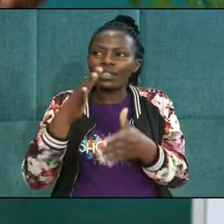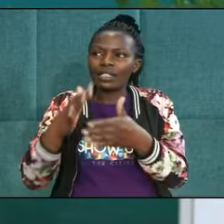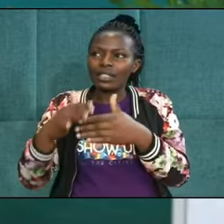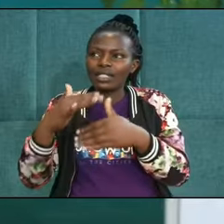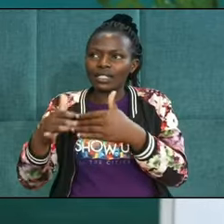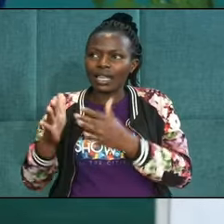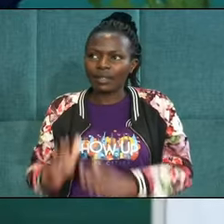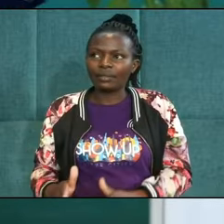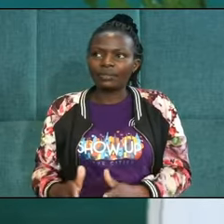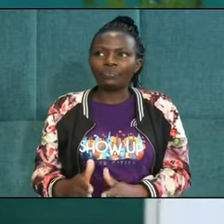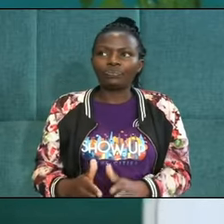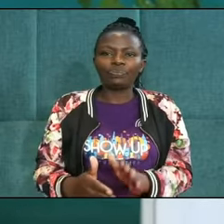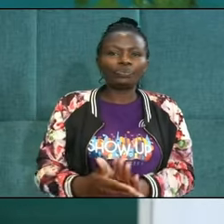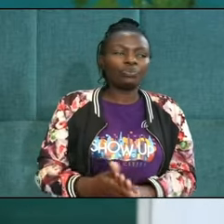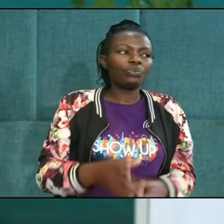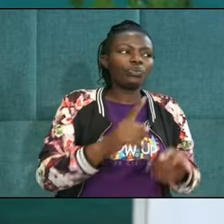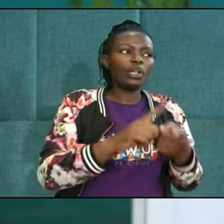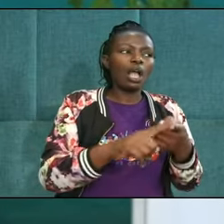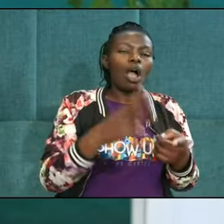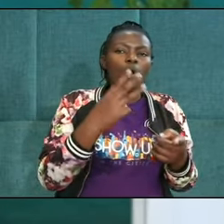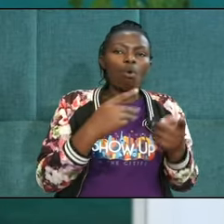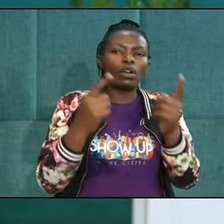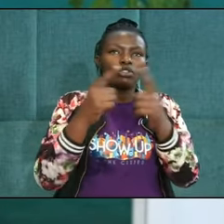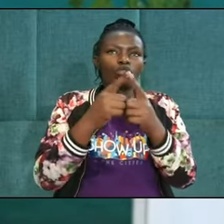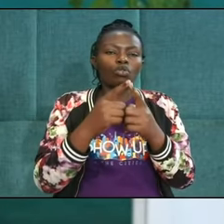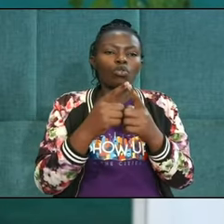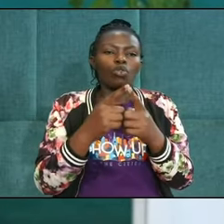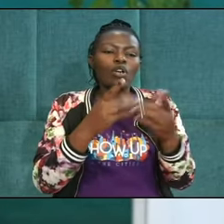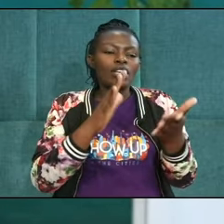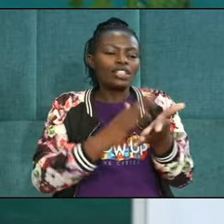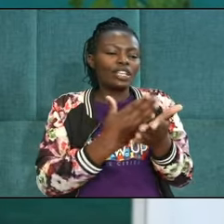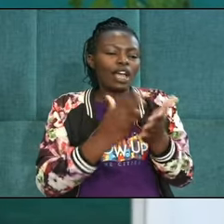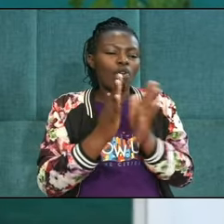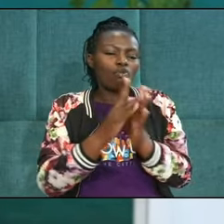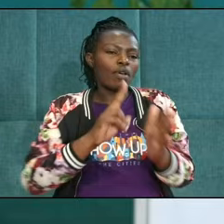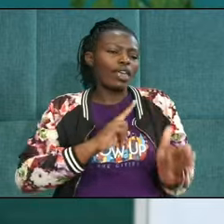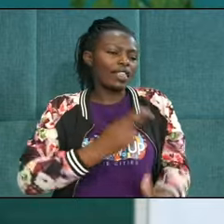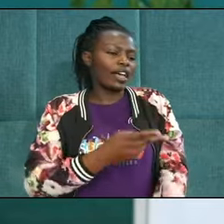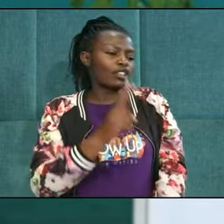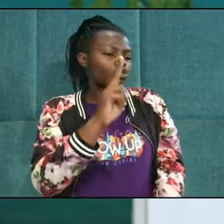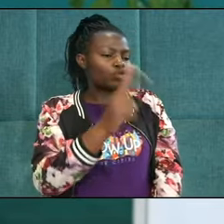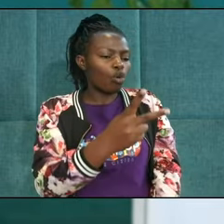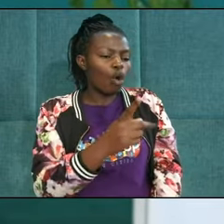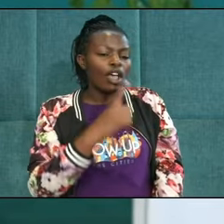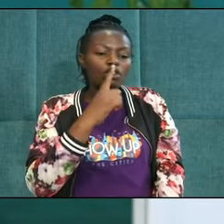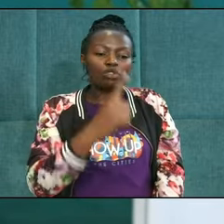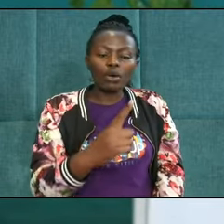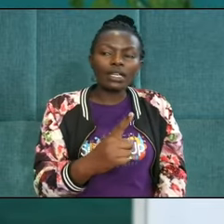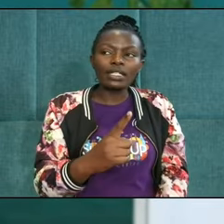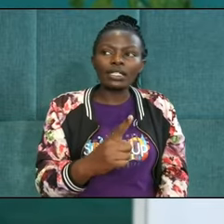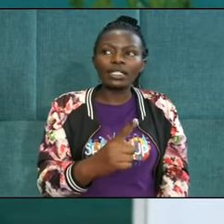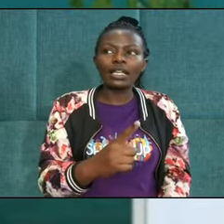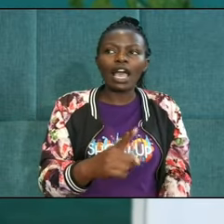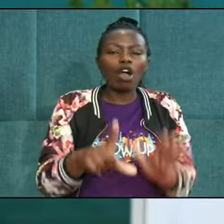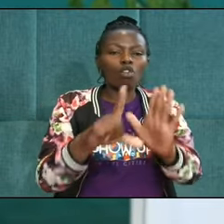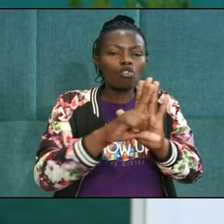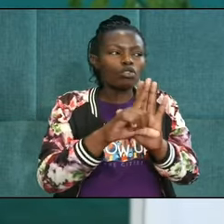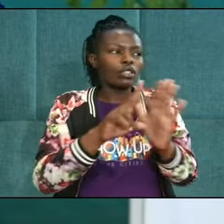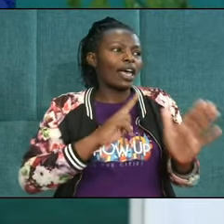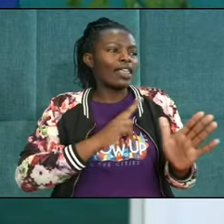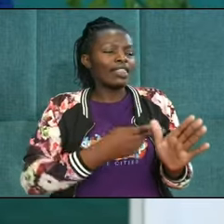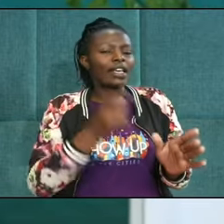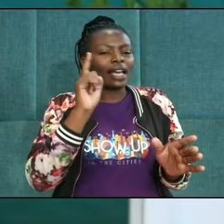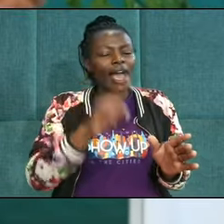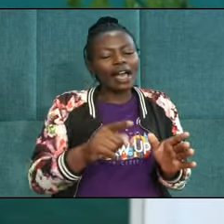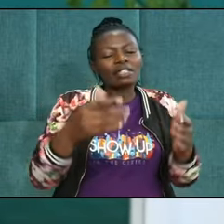two insurance policies from God's word that we can depend on anytime,